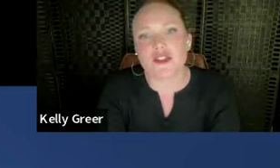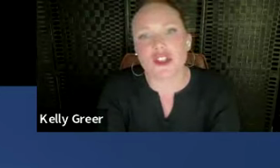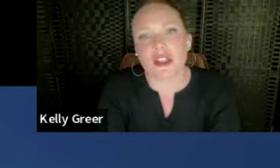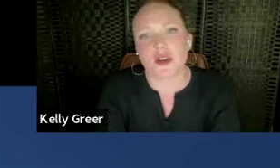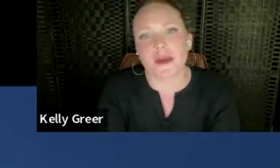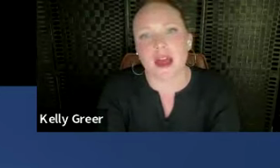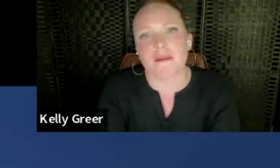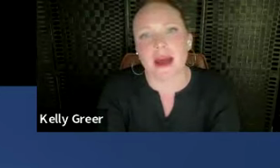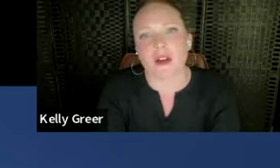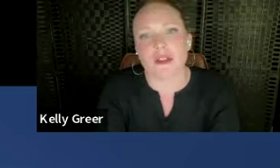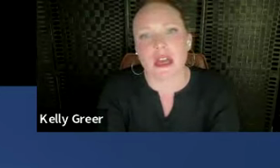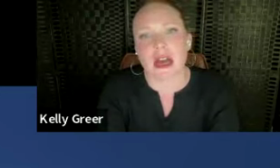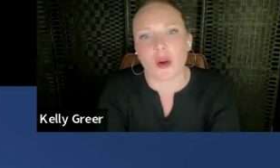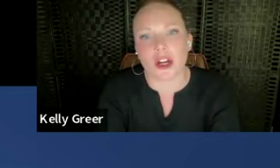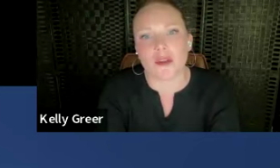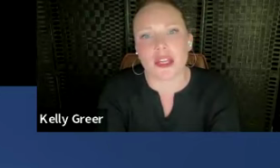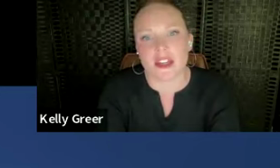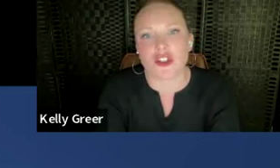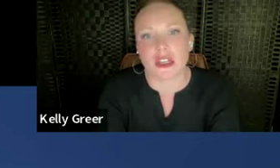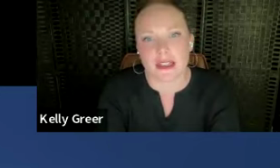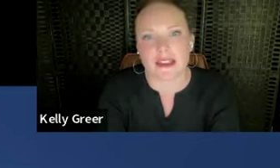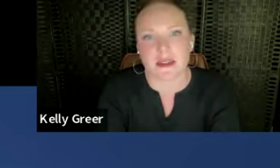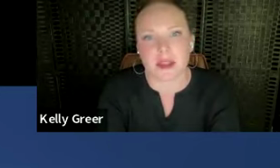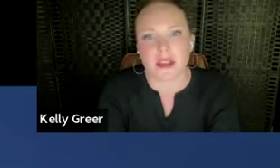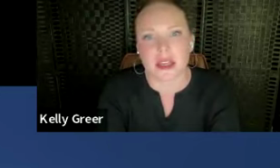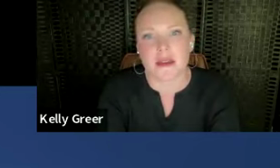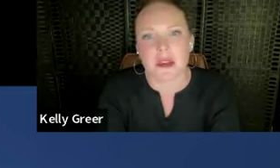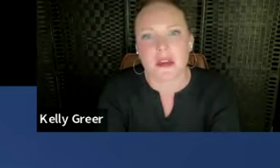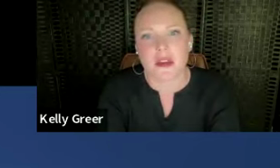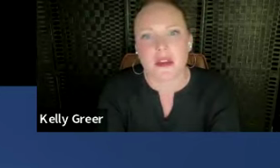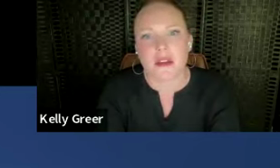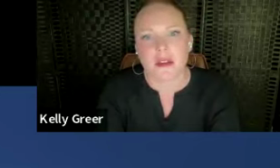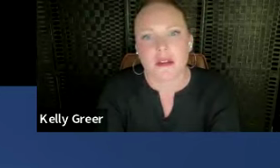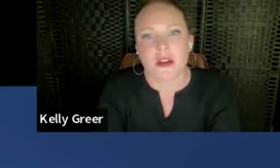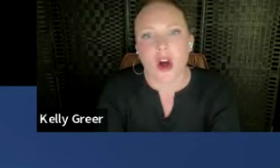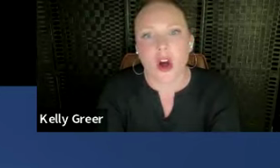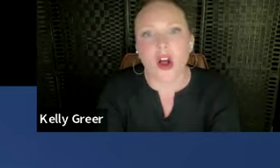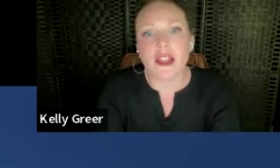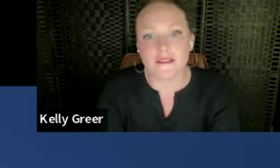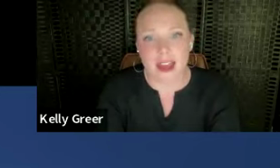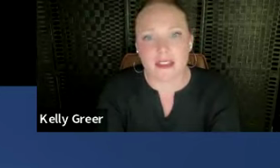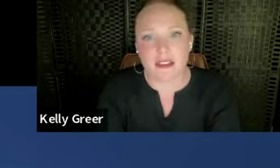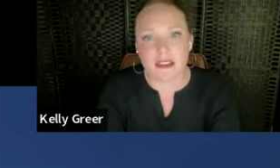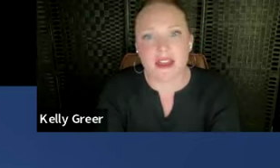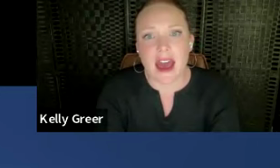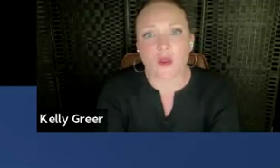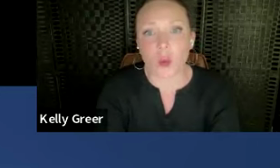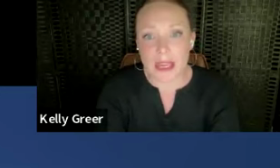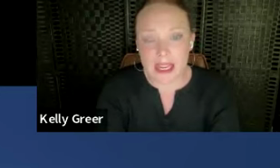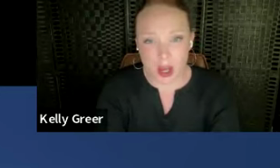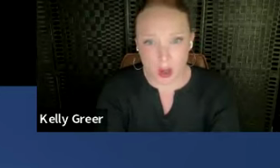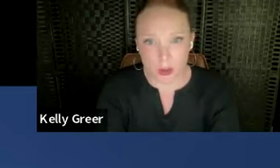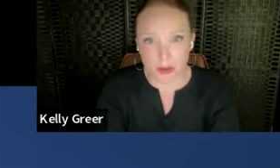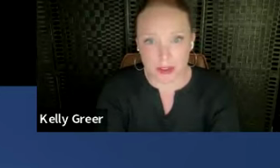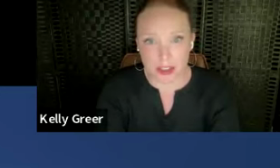also wanted to mention a little bit about our communication accessibility. All events